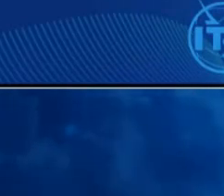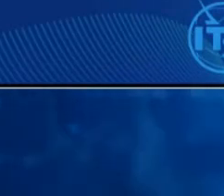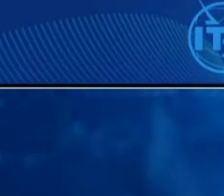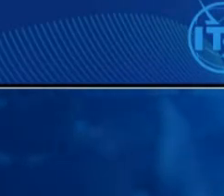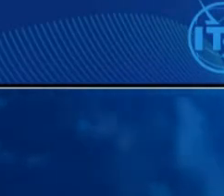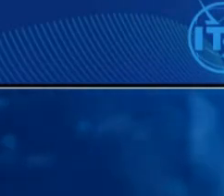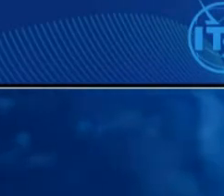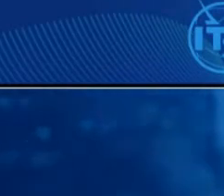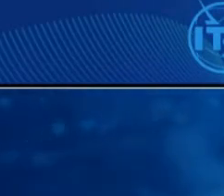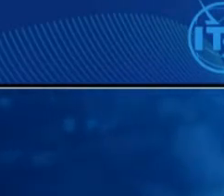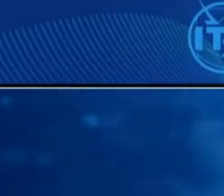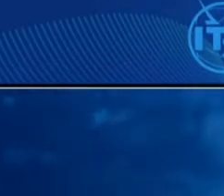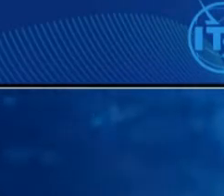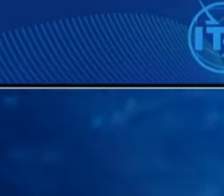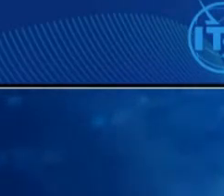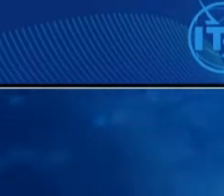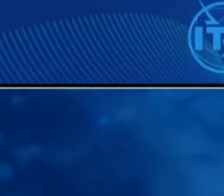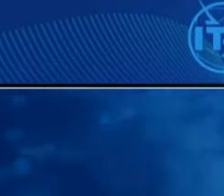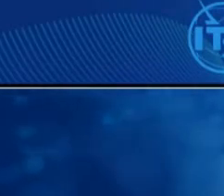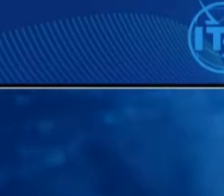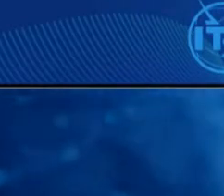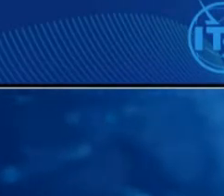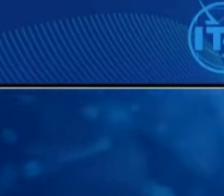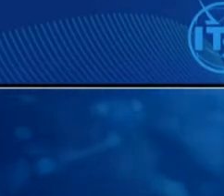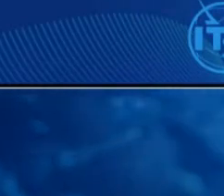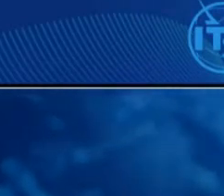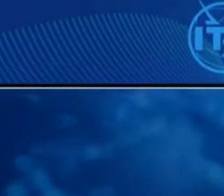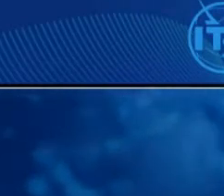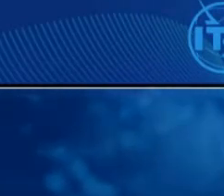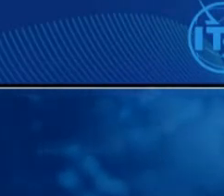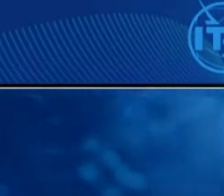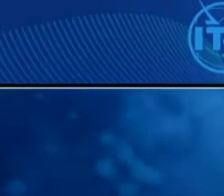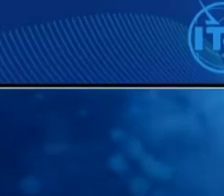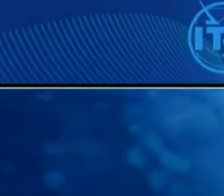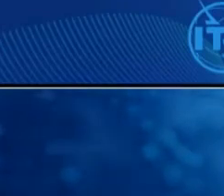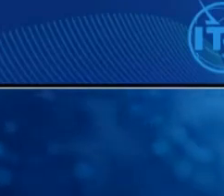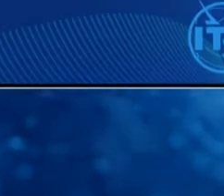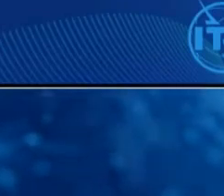Muchas gracias. Bueno, thank you very much. Once again, good morning.